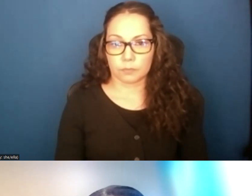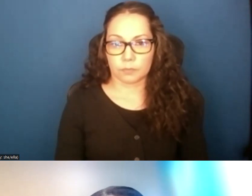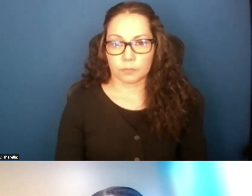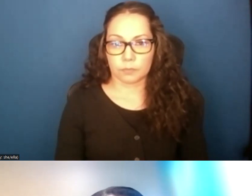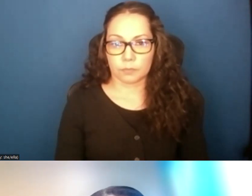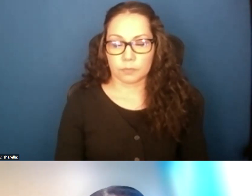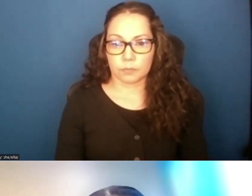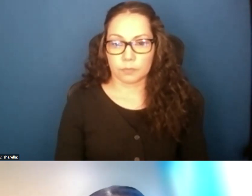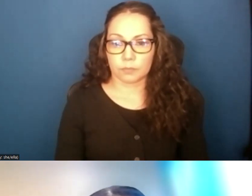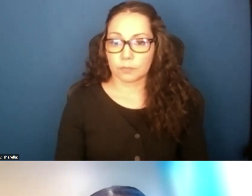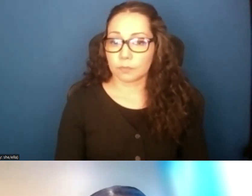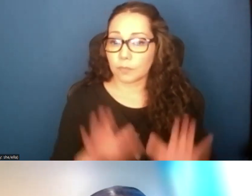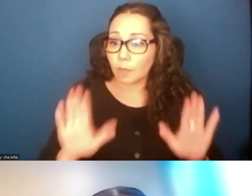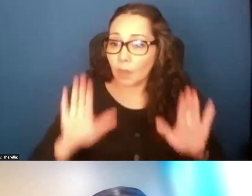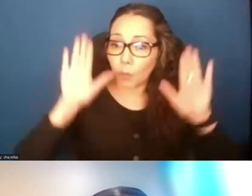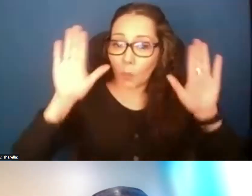Thanks,